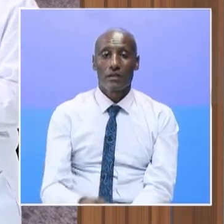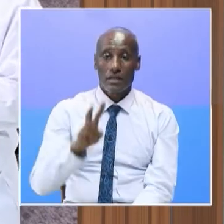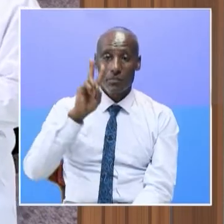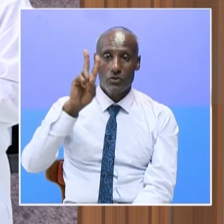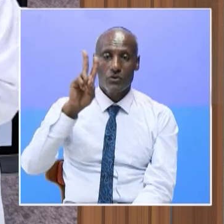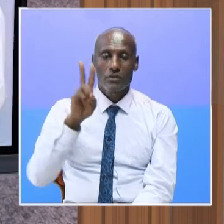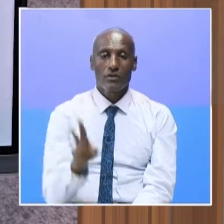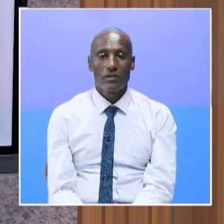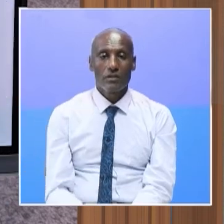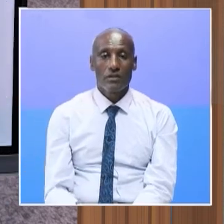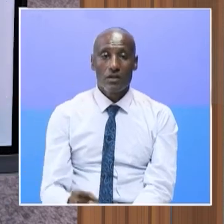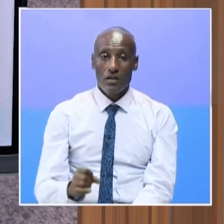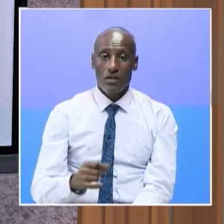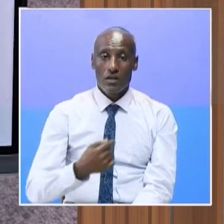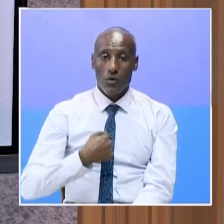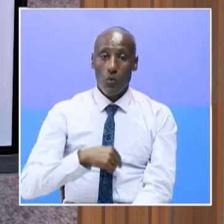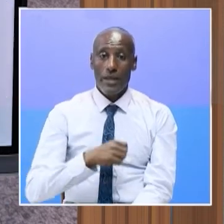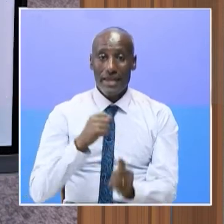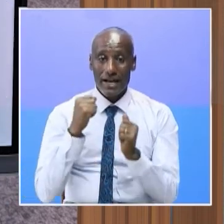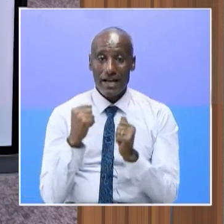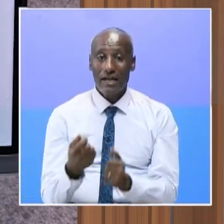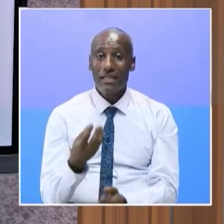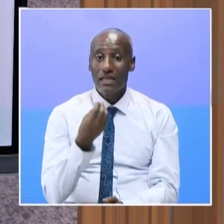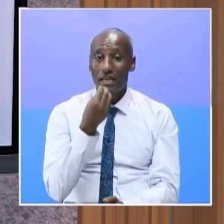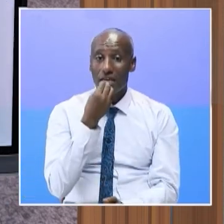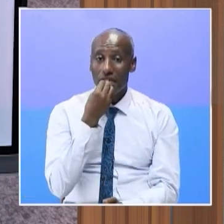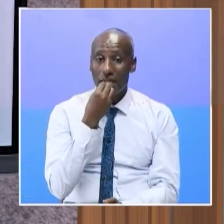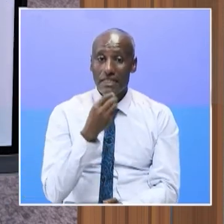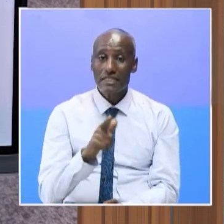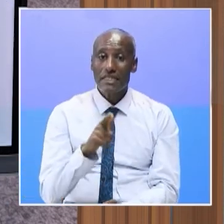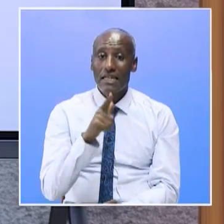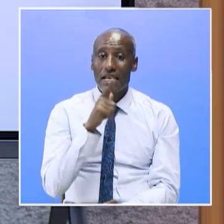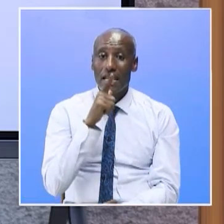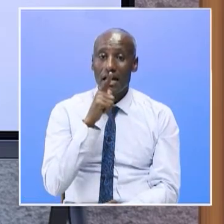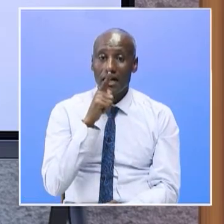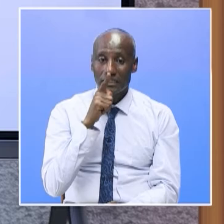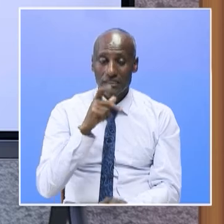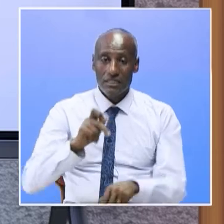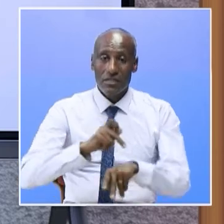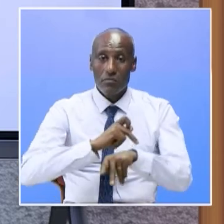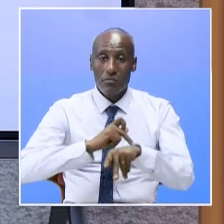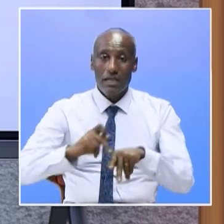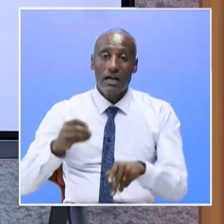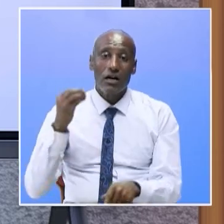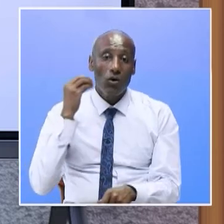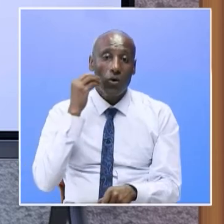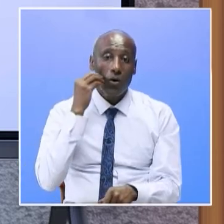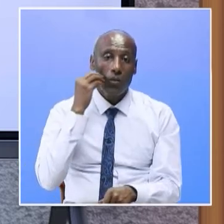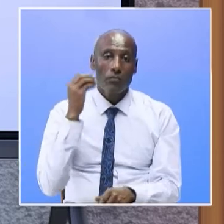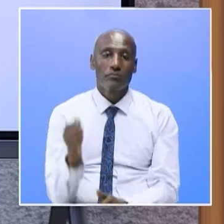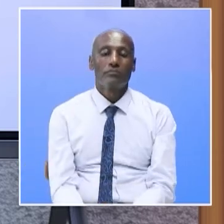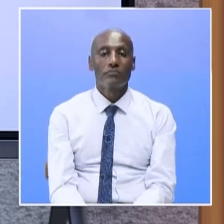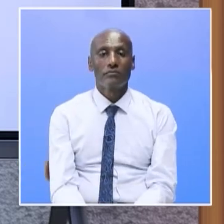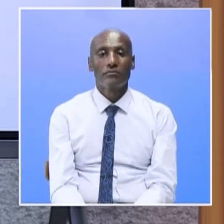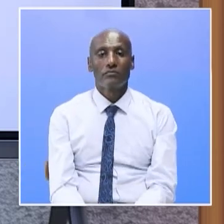2. We can eat lunch home. We can eat lunch